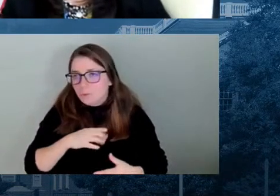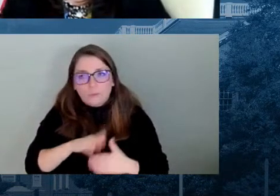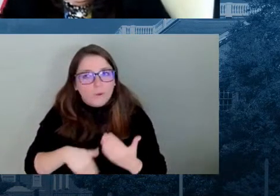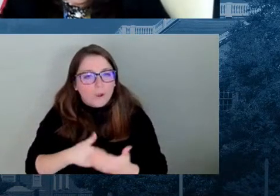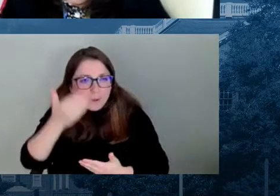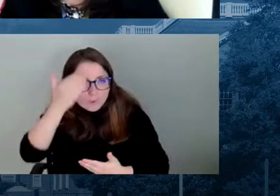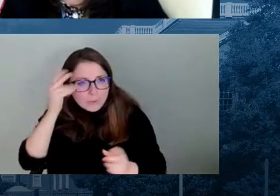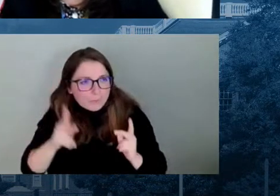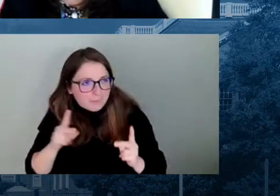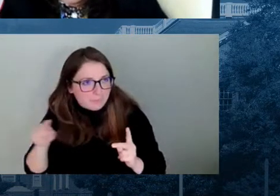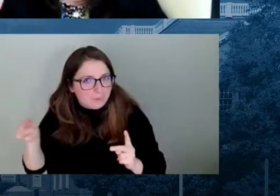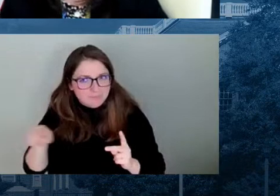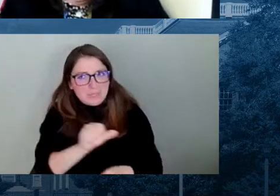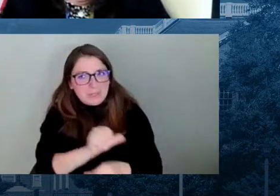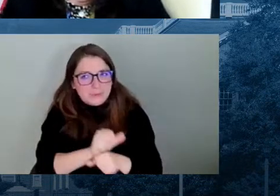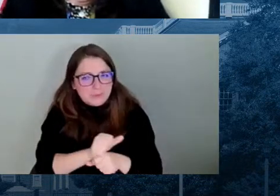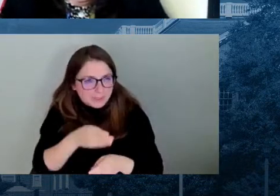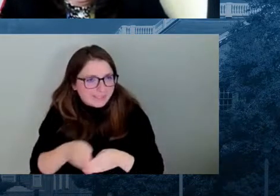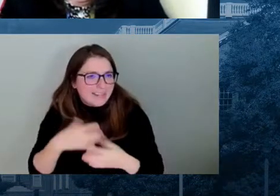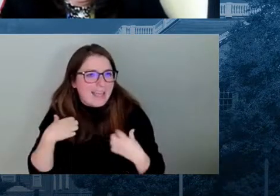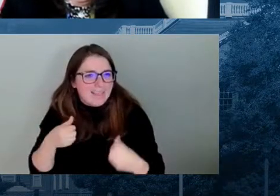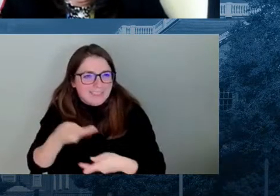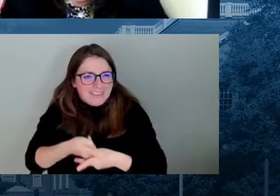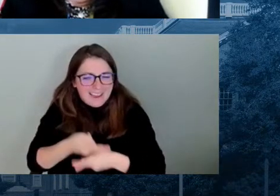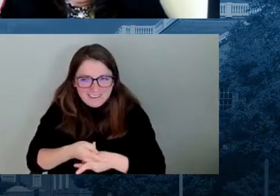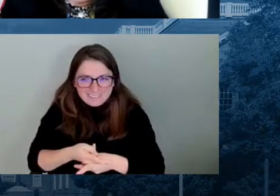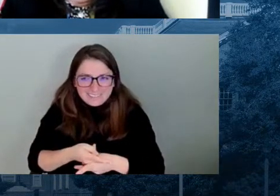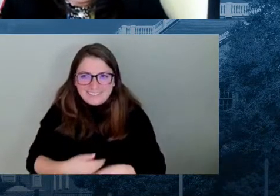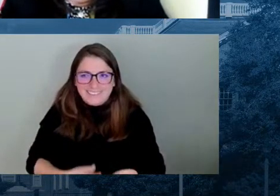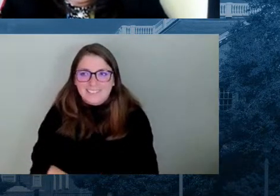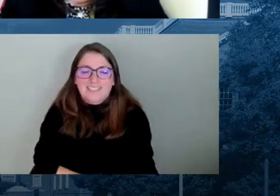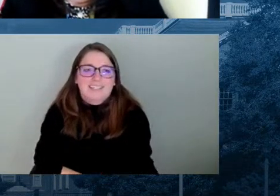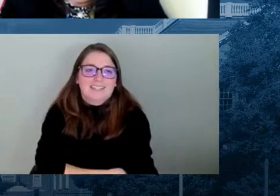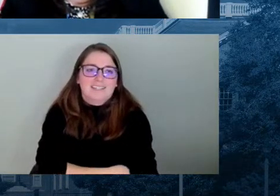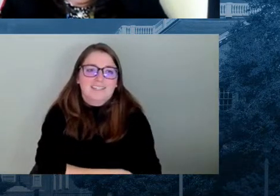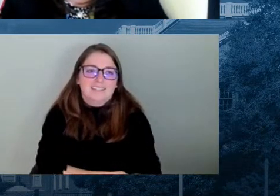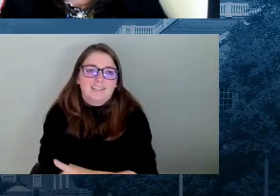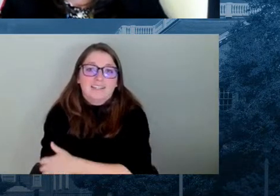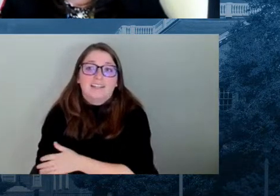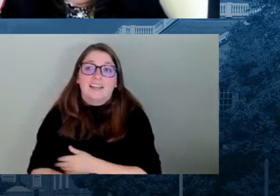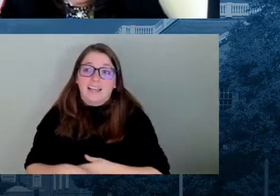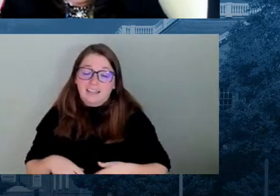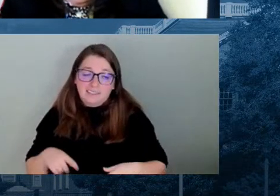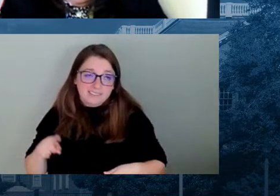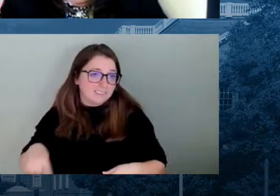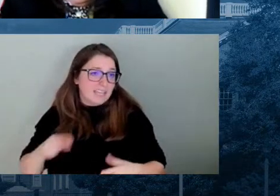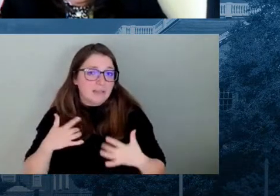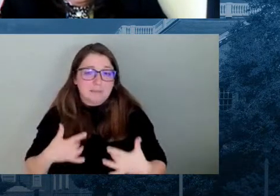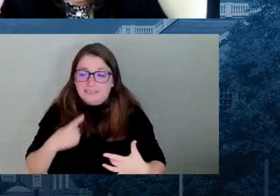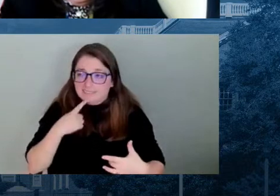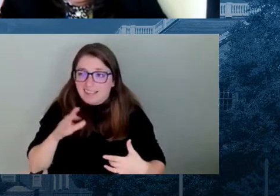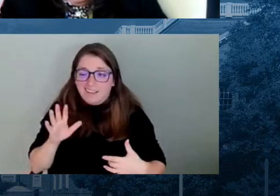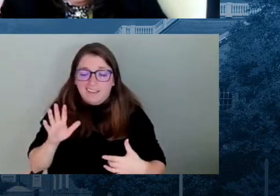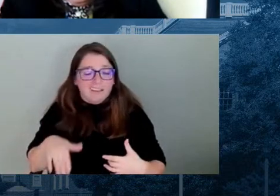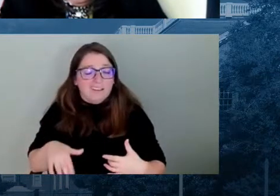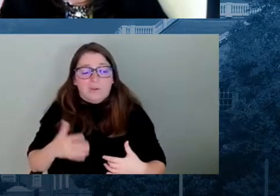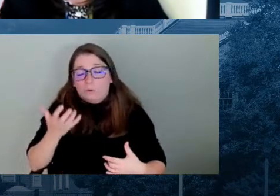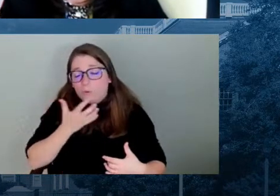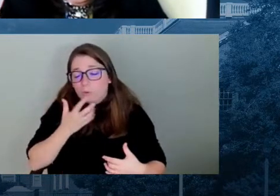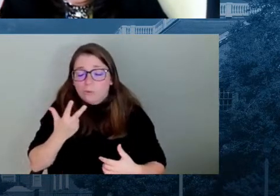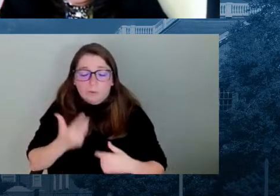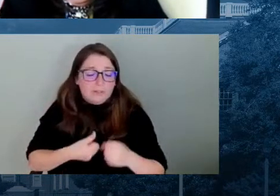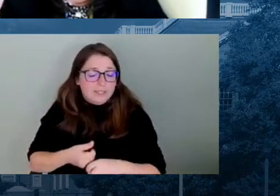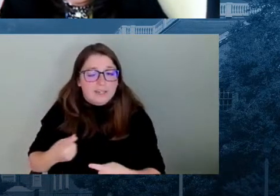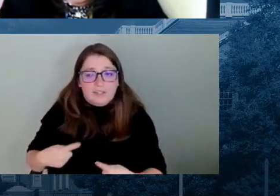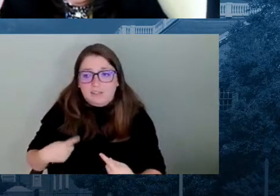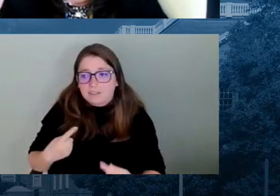healthcare worker who has just said the last almost 3 years have just been brutal, and there's a level of exhaustion